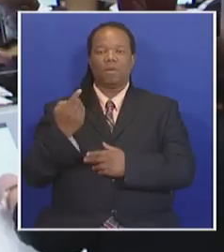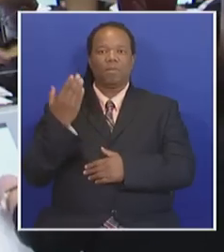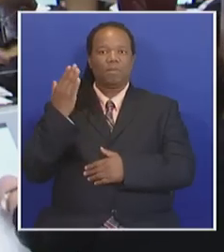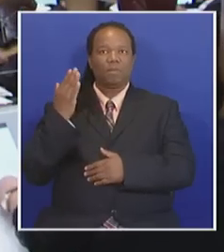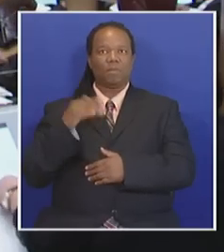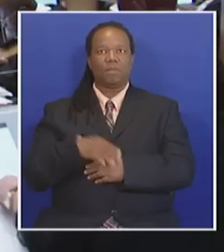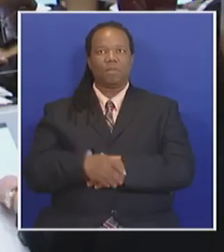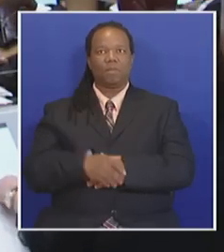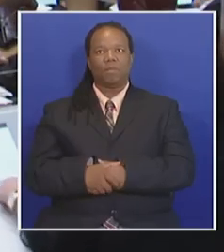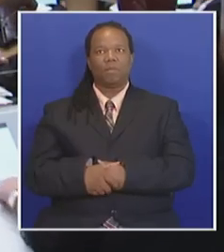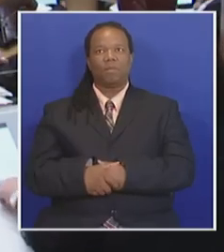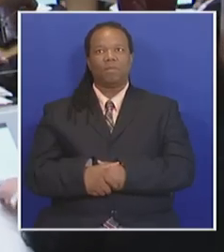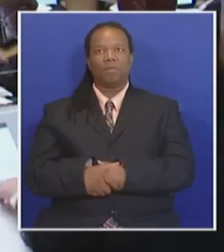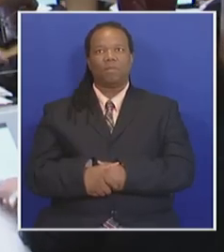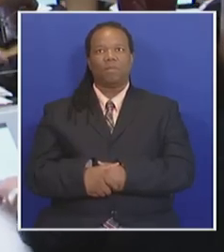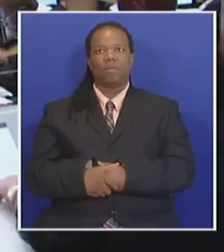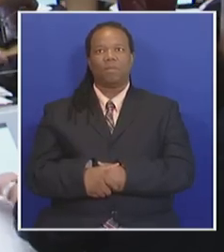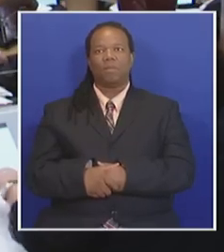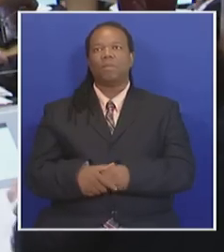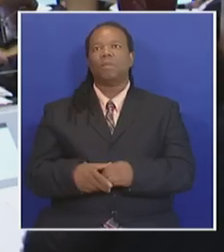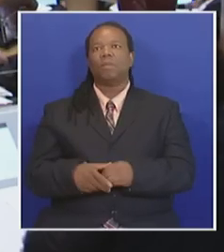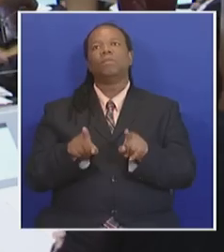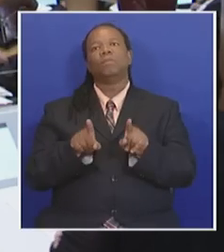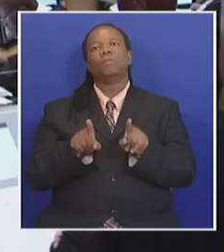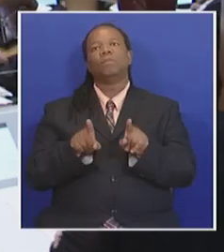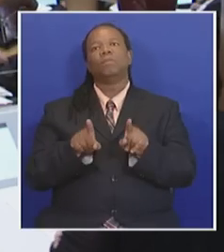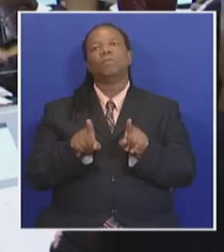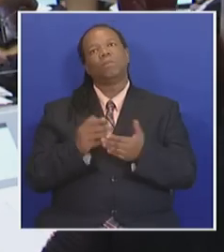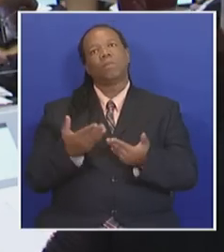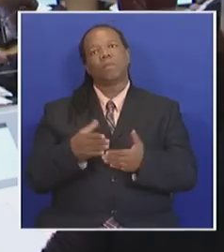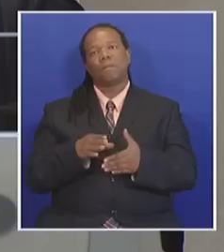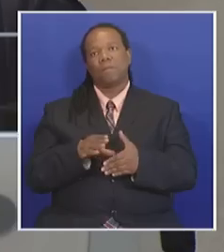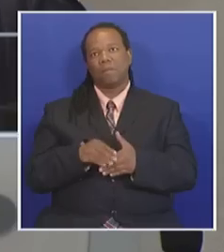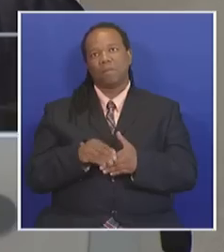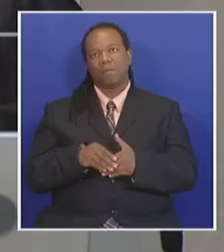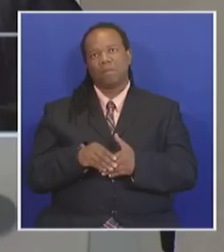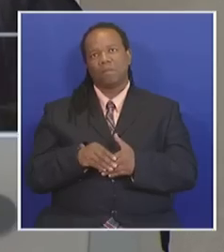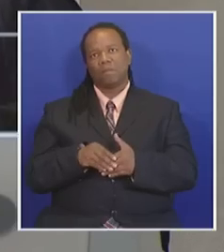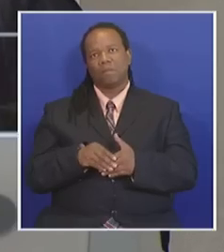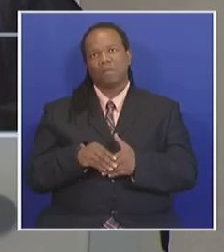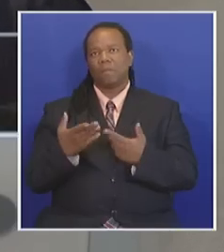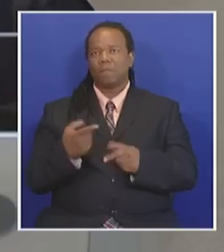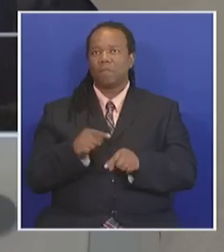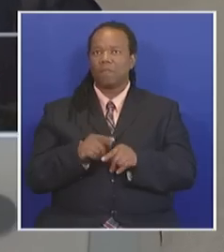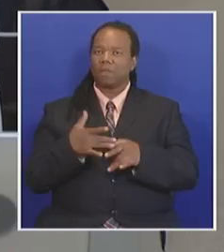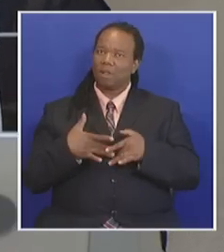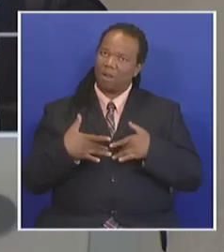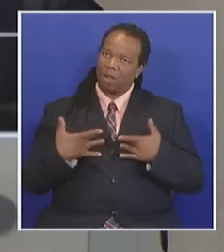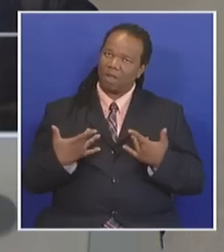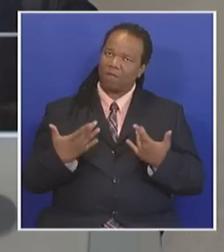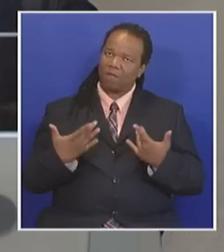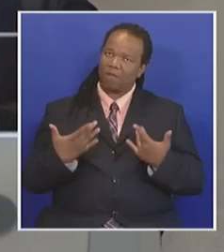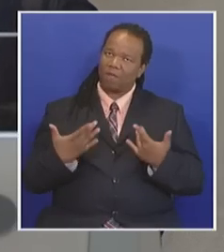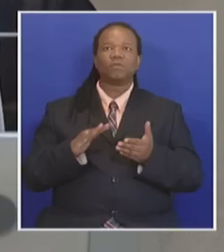honorable members, there are moments in the life of our collective society that forces us to pause, that compels us to look up